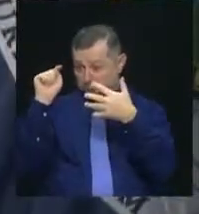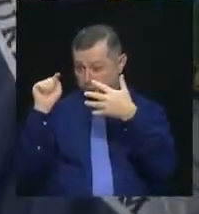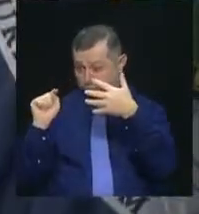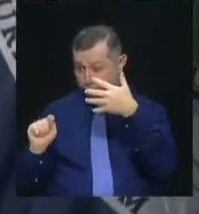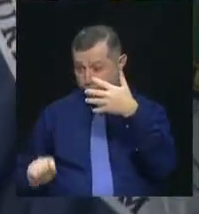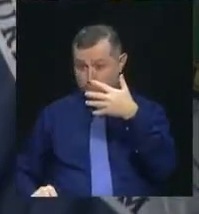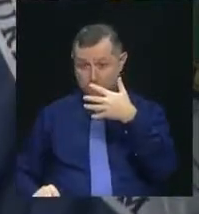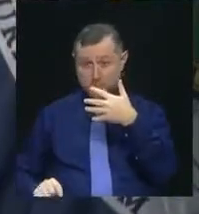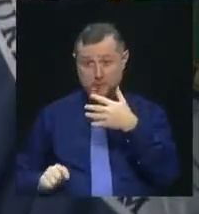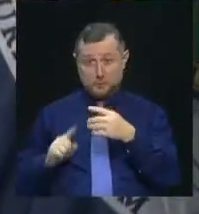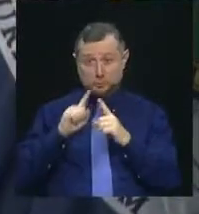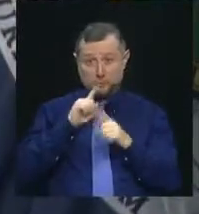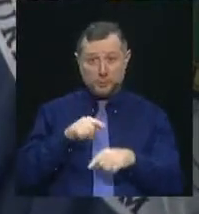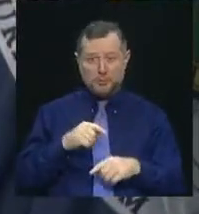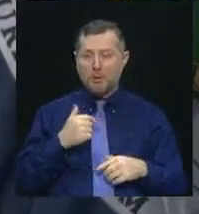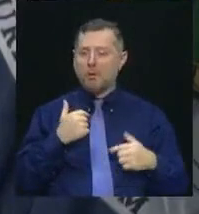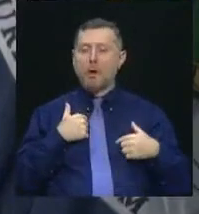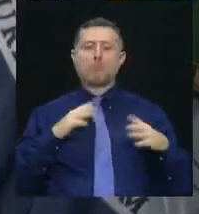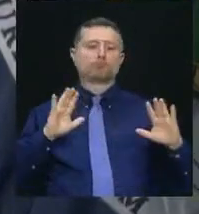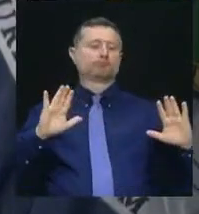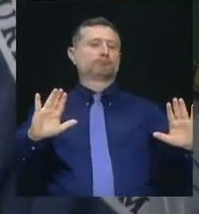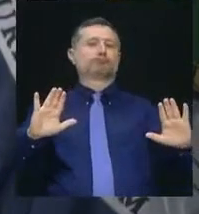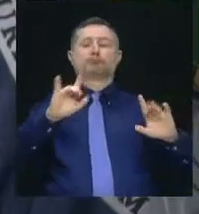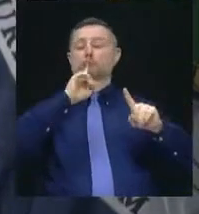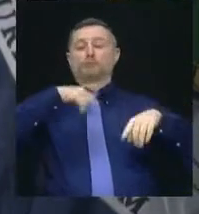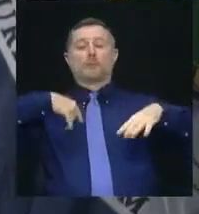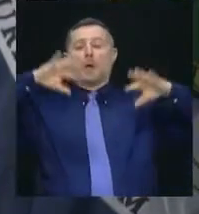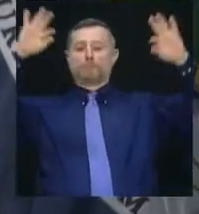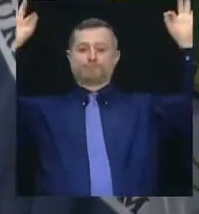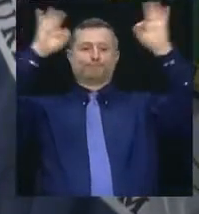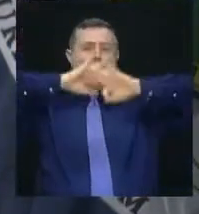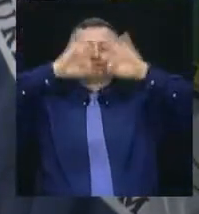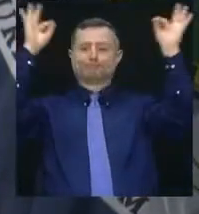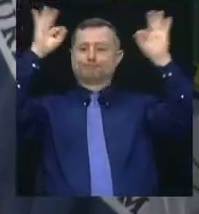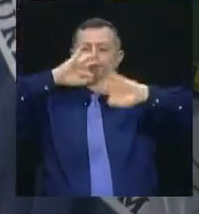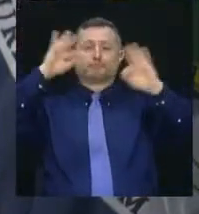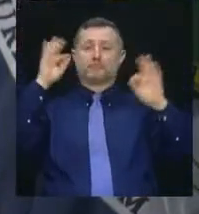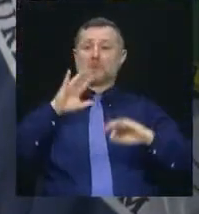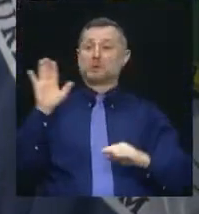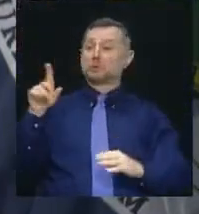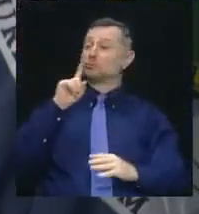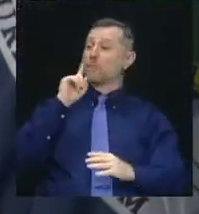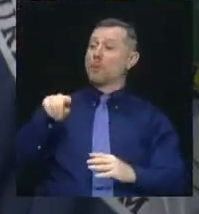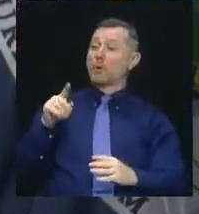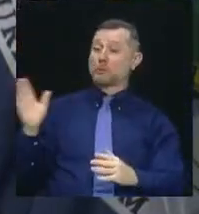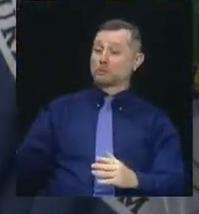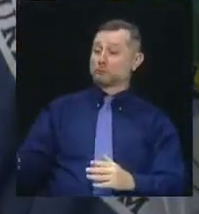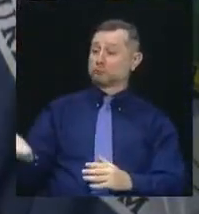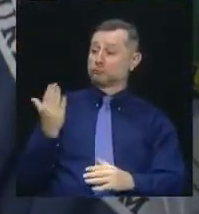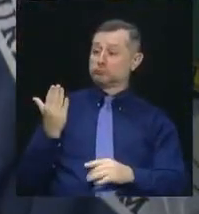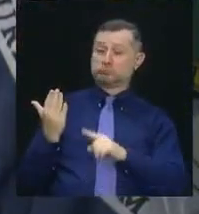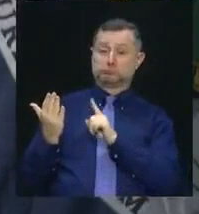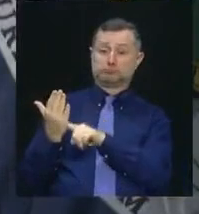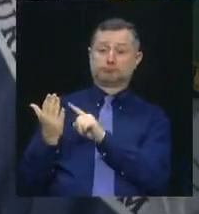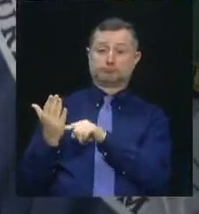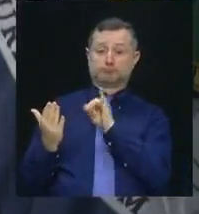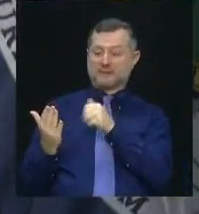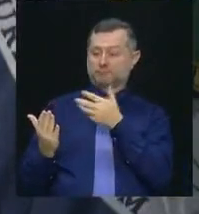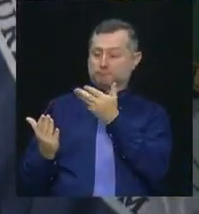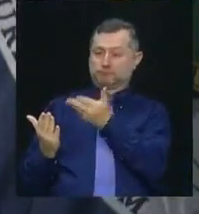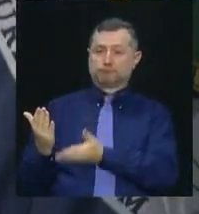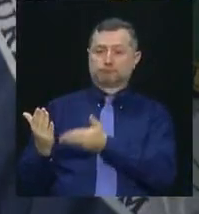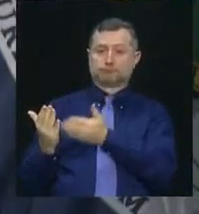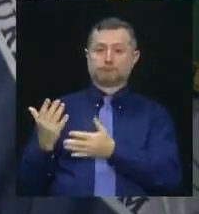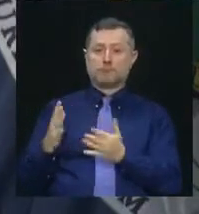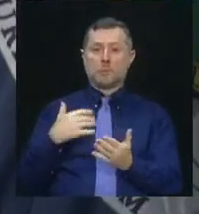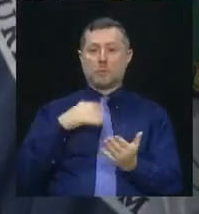allegations whatsoever in the report. The report stands on its own, and I've been in this business long enough to know that it's not the purview of